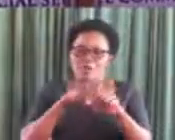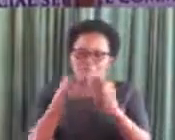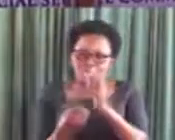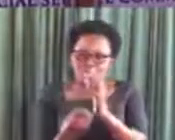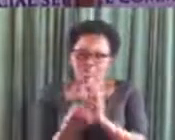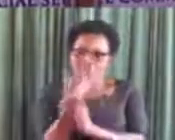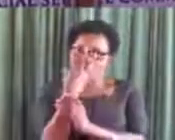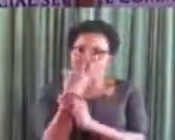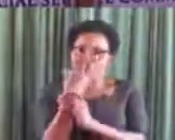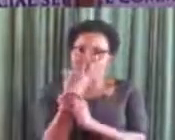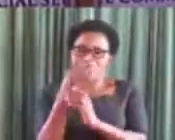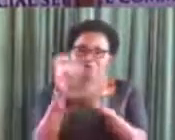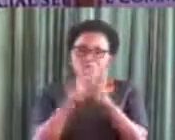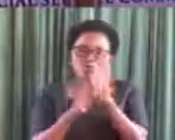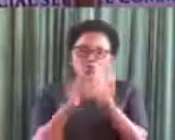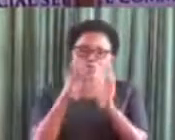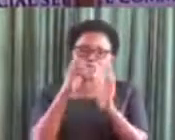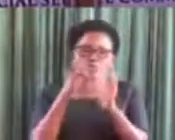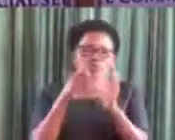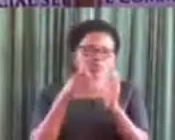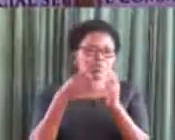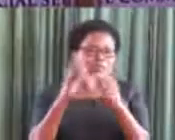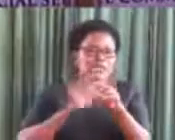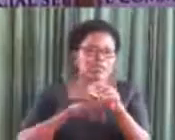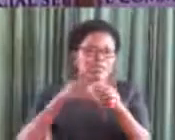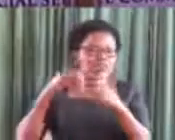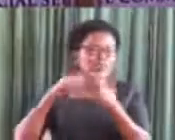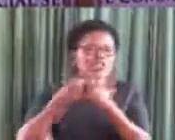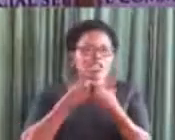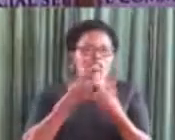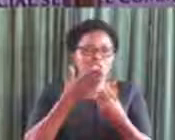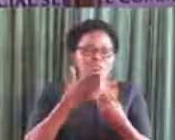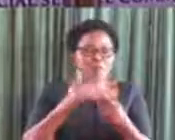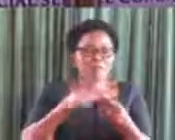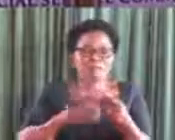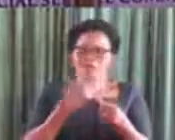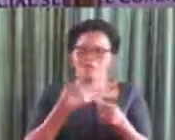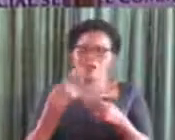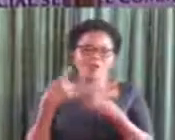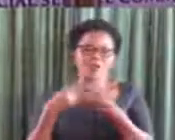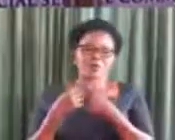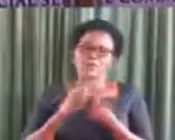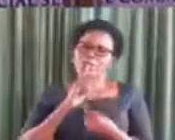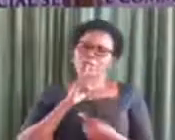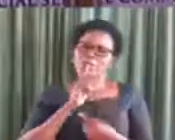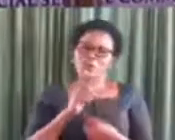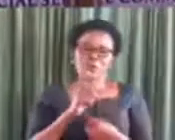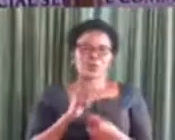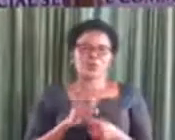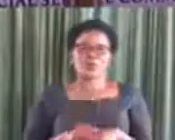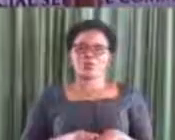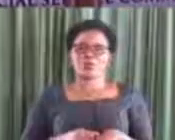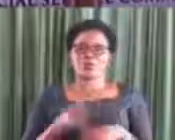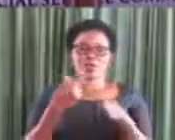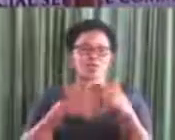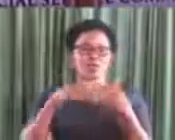challenged by Kenyans. So I have a lot of experience in litigation,